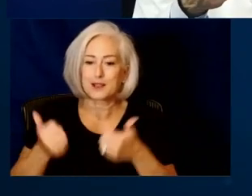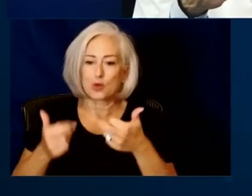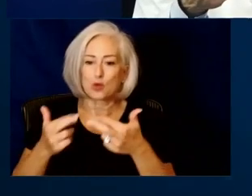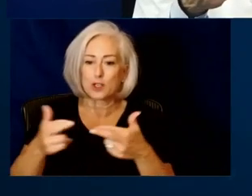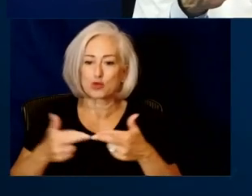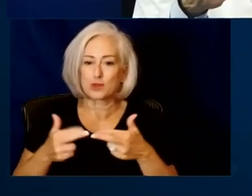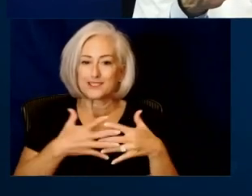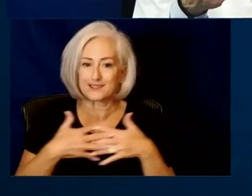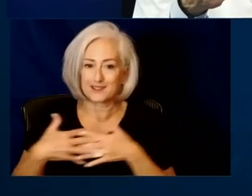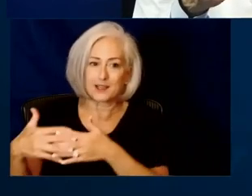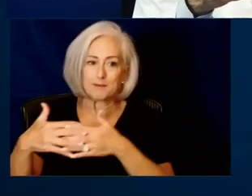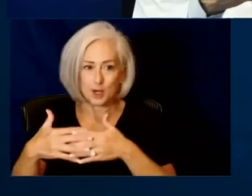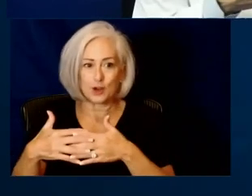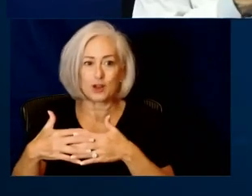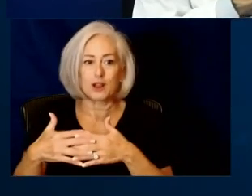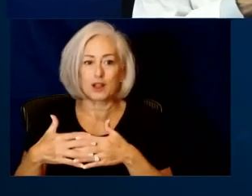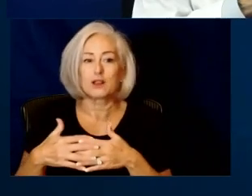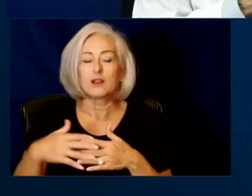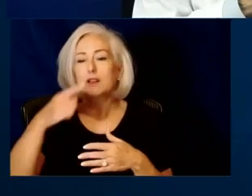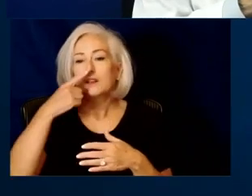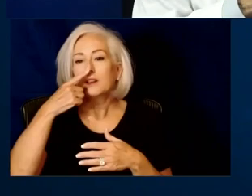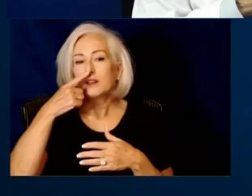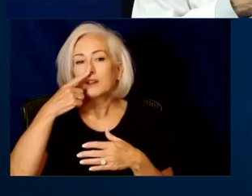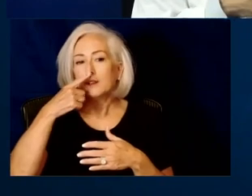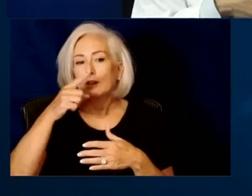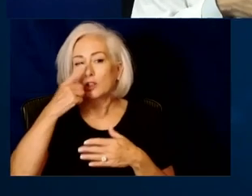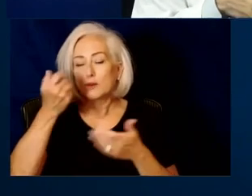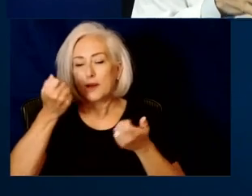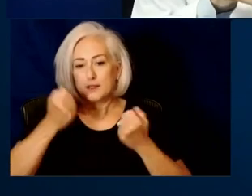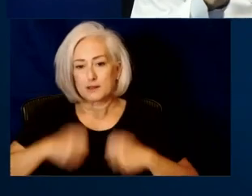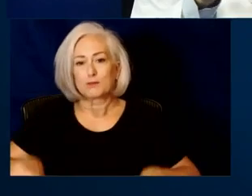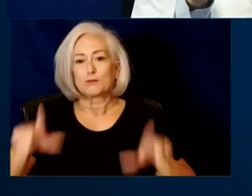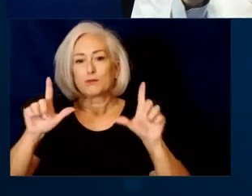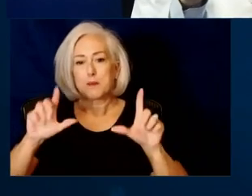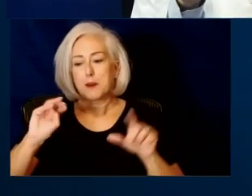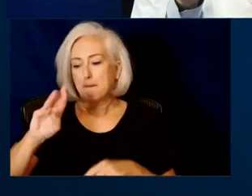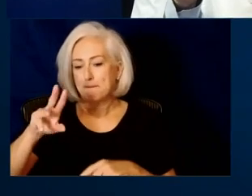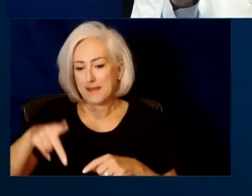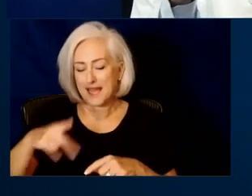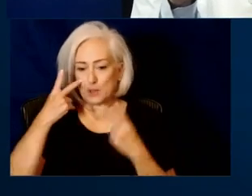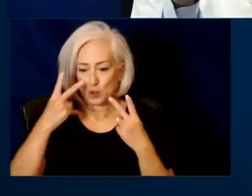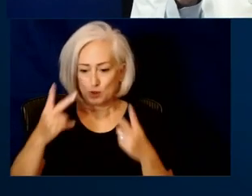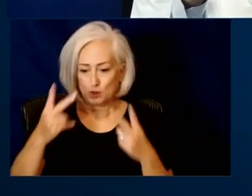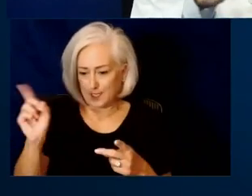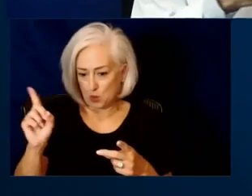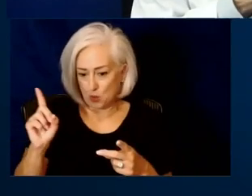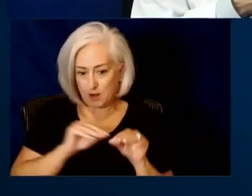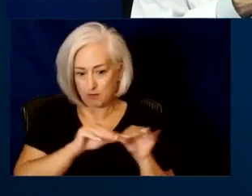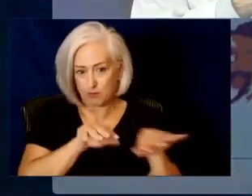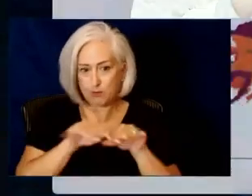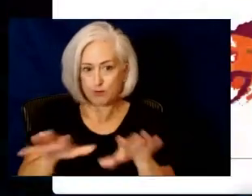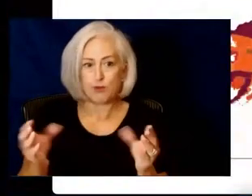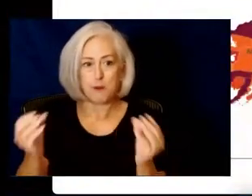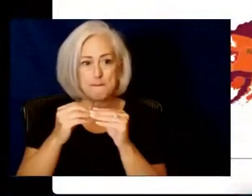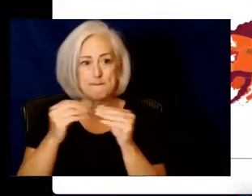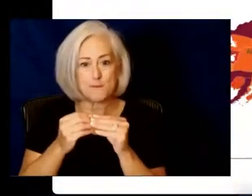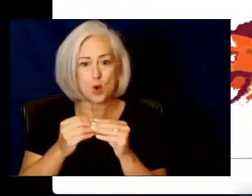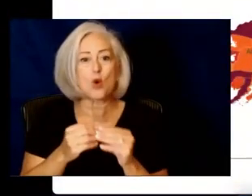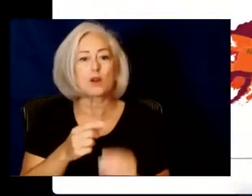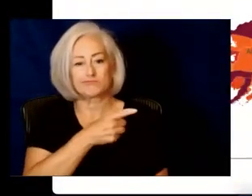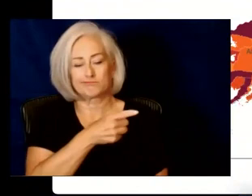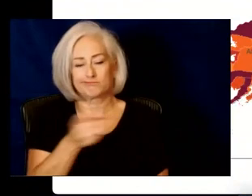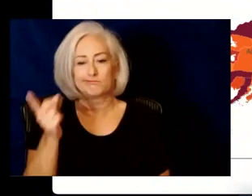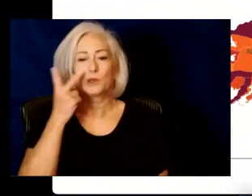can pop up that New York Times map, the hotspots. Yeah. You know, there are a few new hotspots that have emerged around the country, and you can see